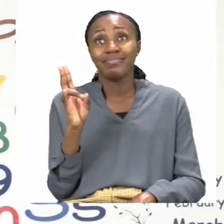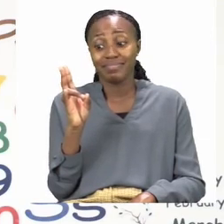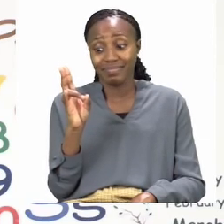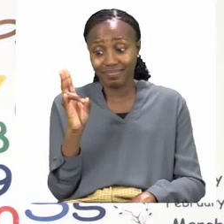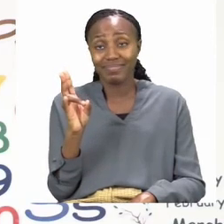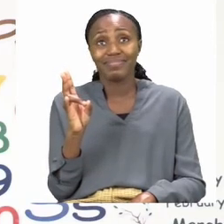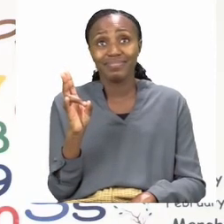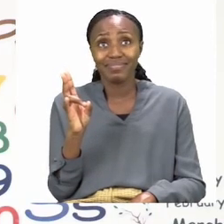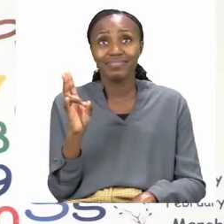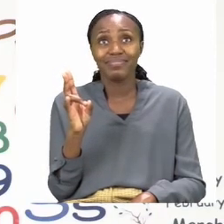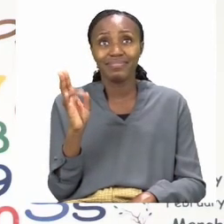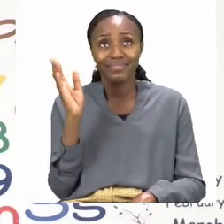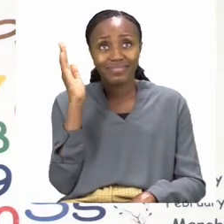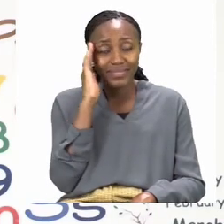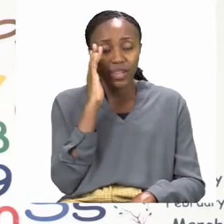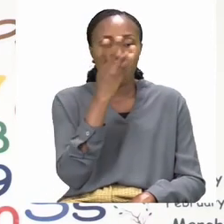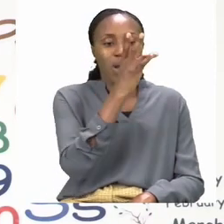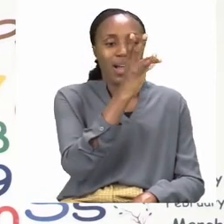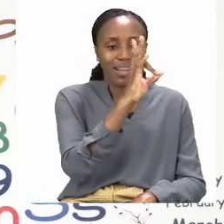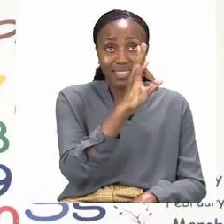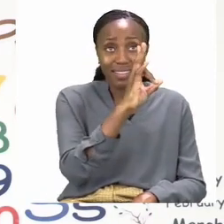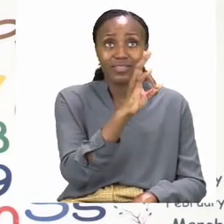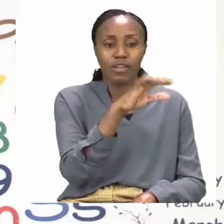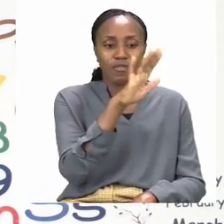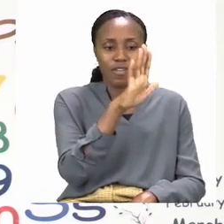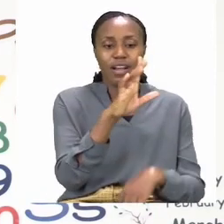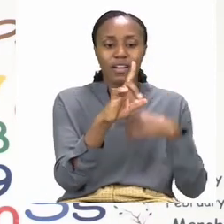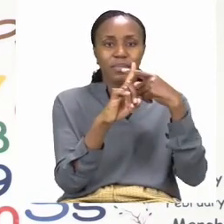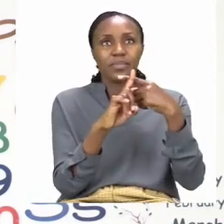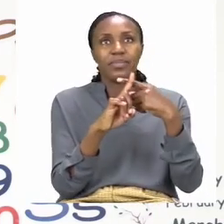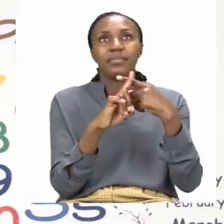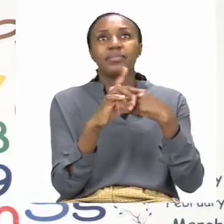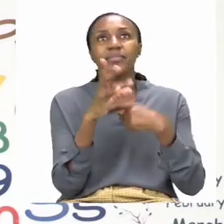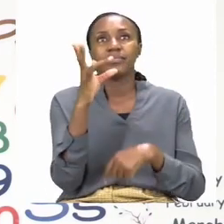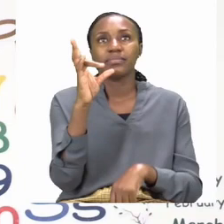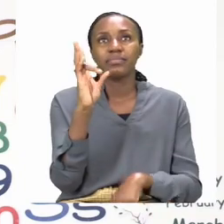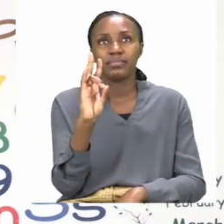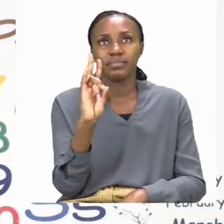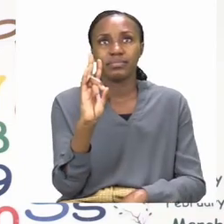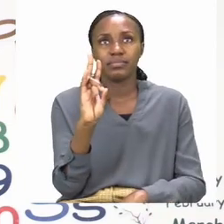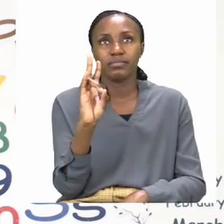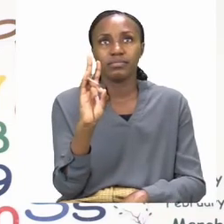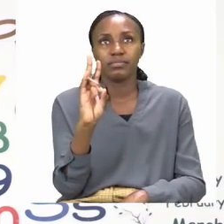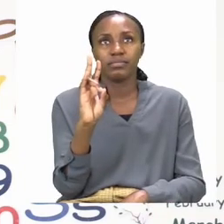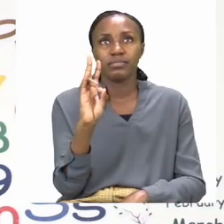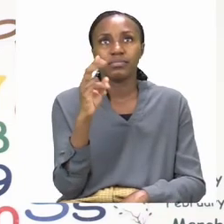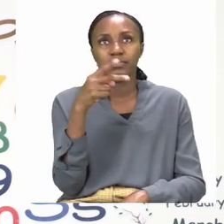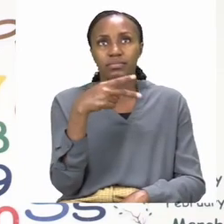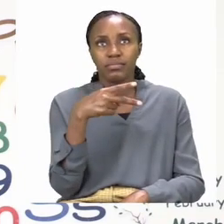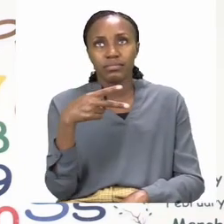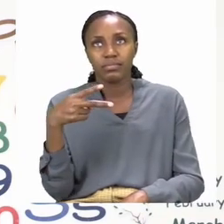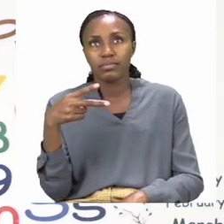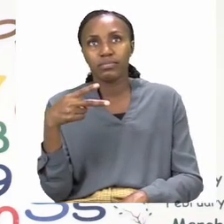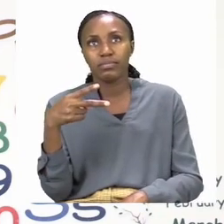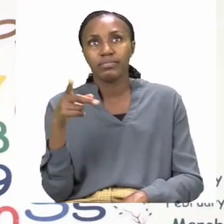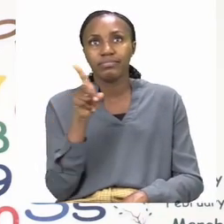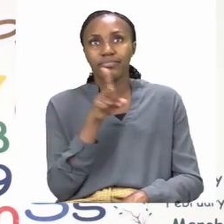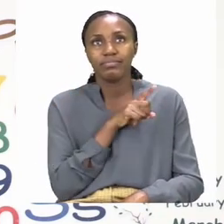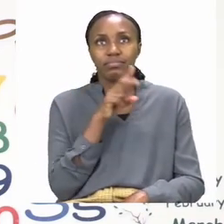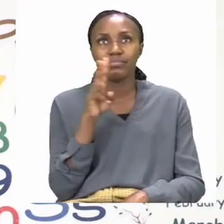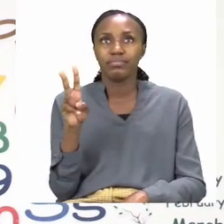So now we go ahead and we say 5 plus 7